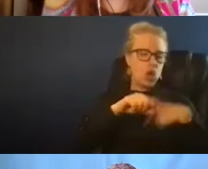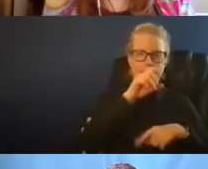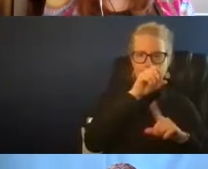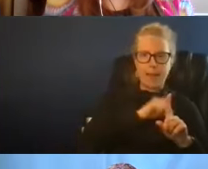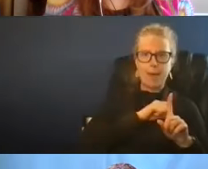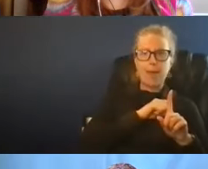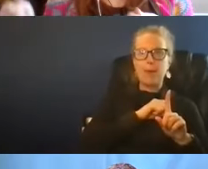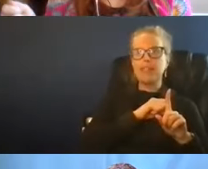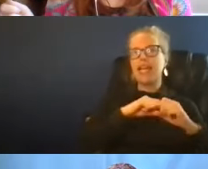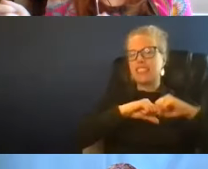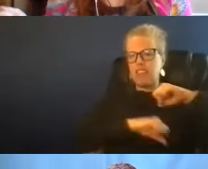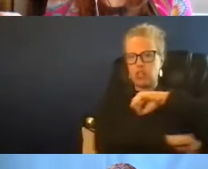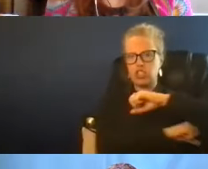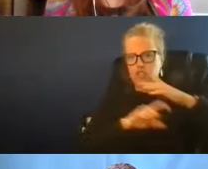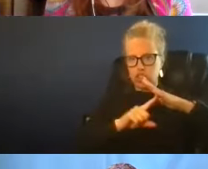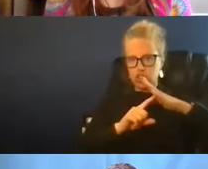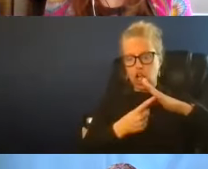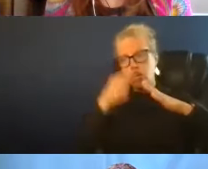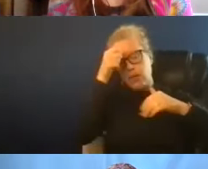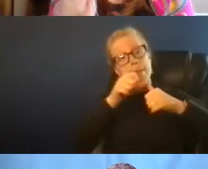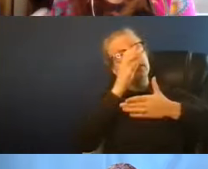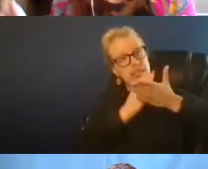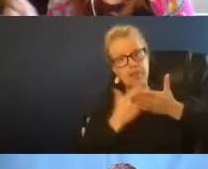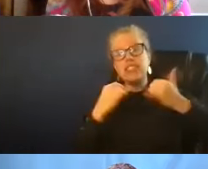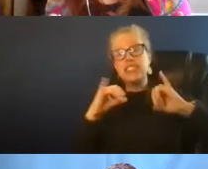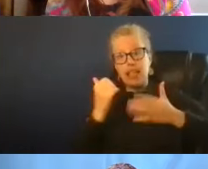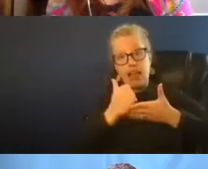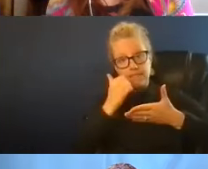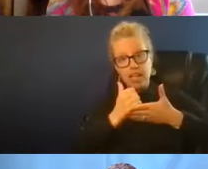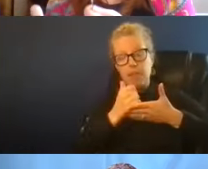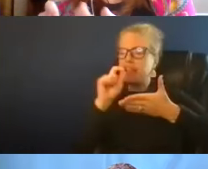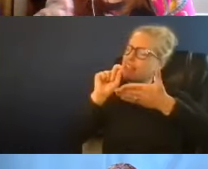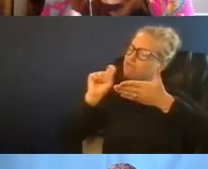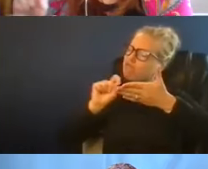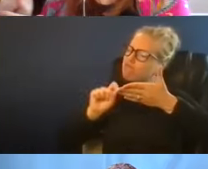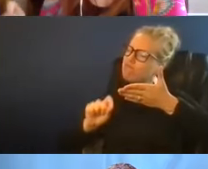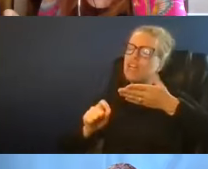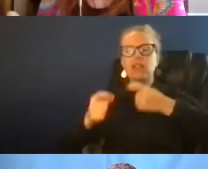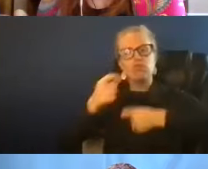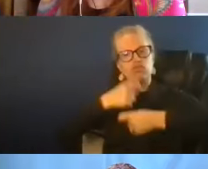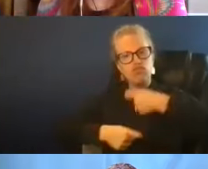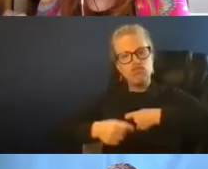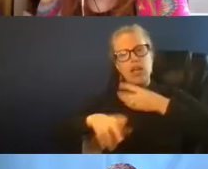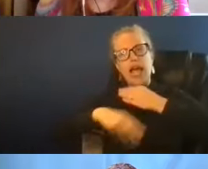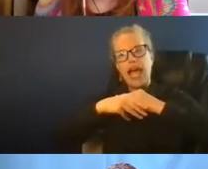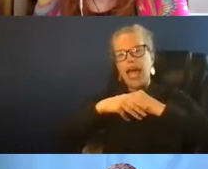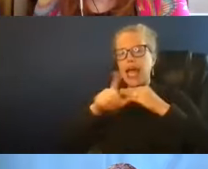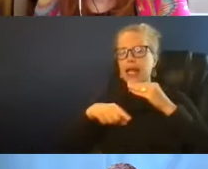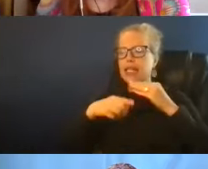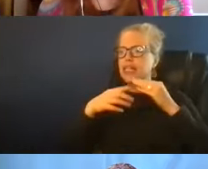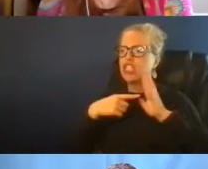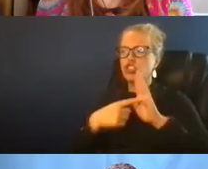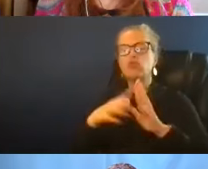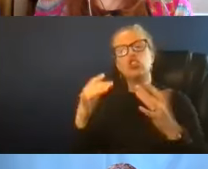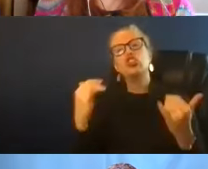as a foundation and say, okay, some of this is still relevant, but let's cross this part out and add something in that better reflects your